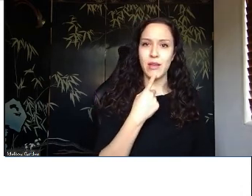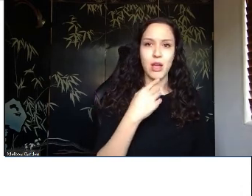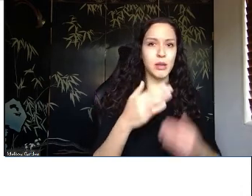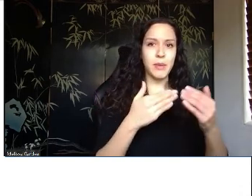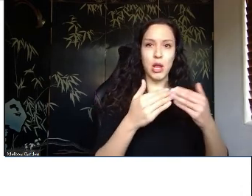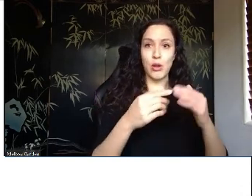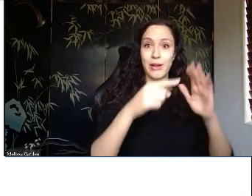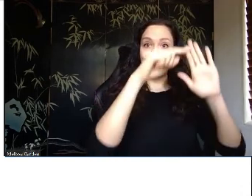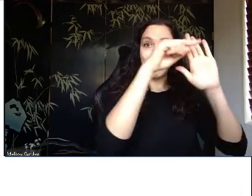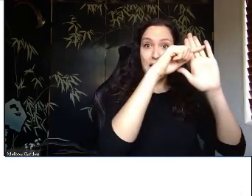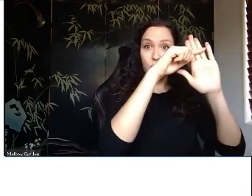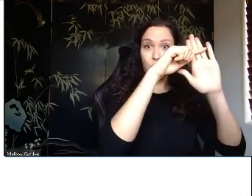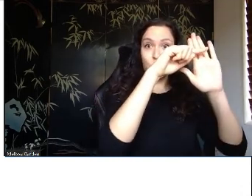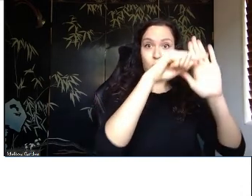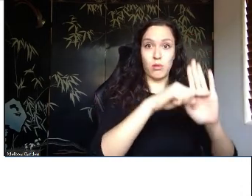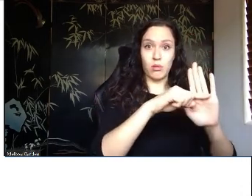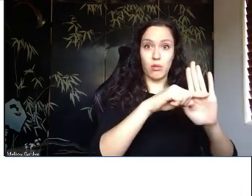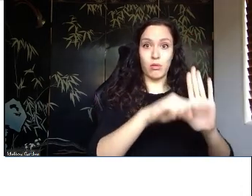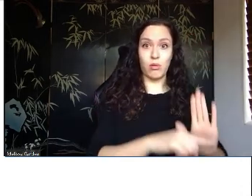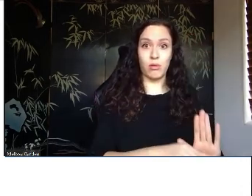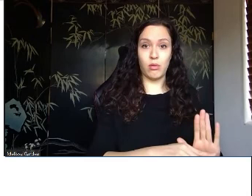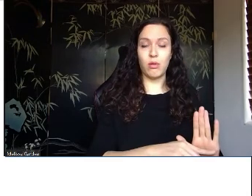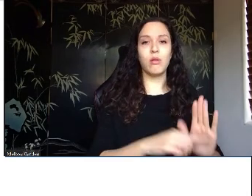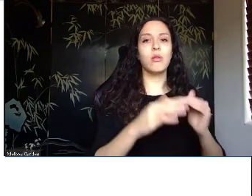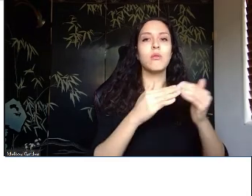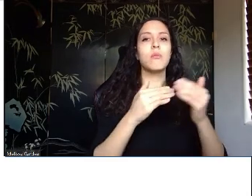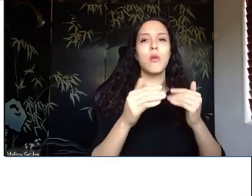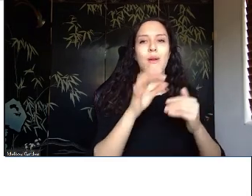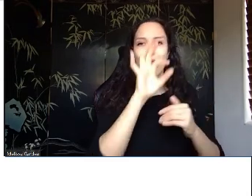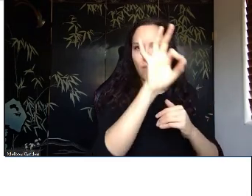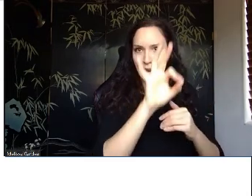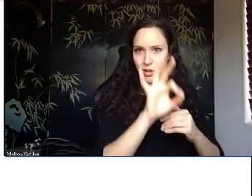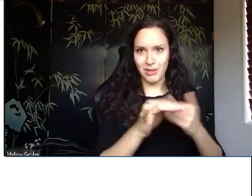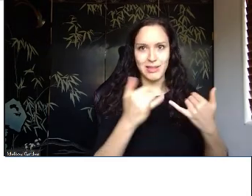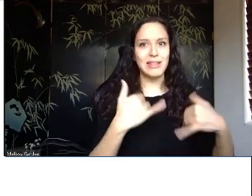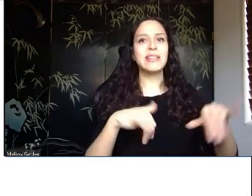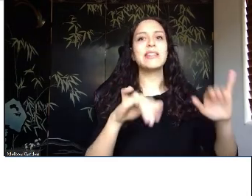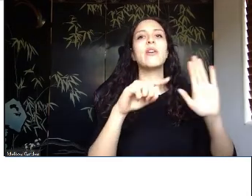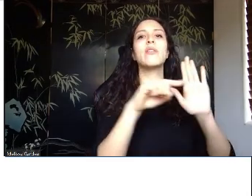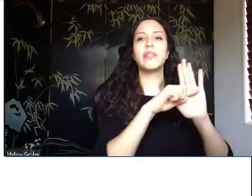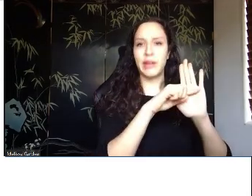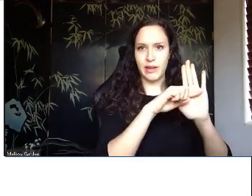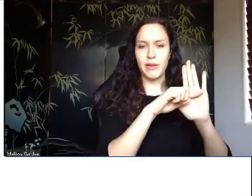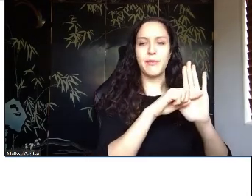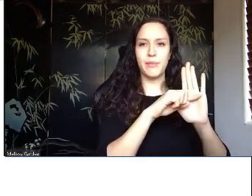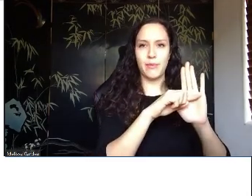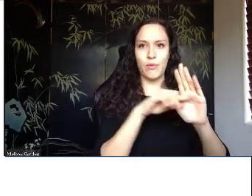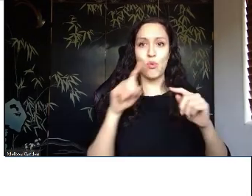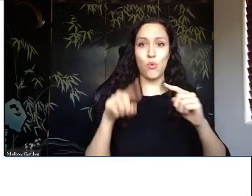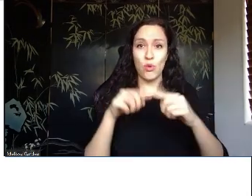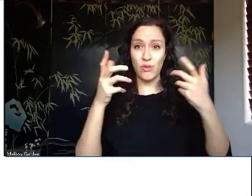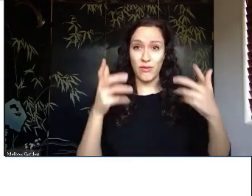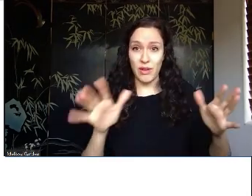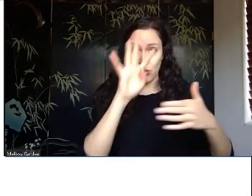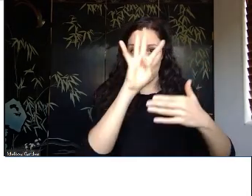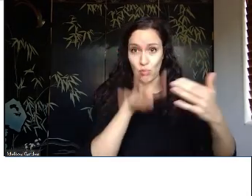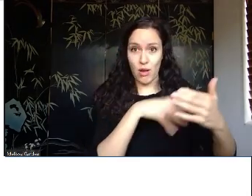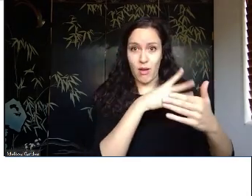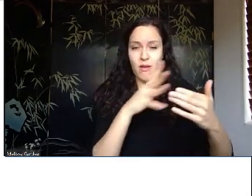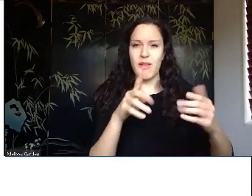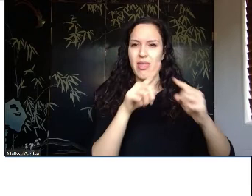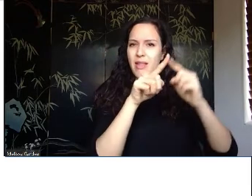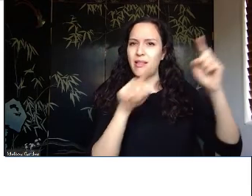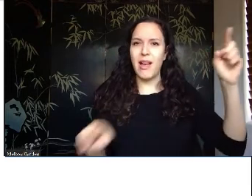negative fraction. In the end, you'll still get the same exact line because it's the same exact problem. It doesn't matter where that negative